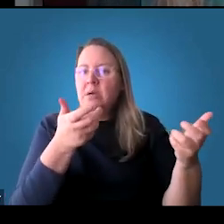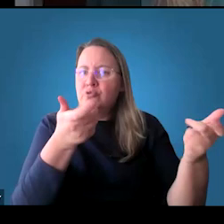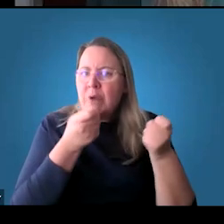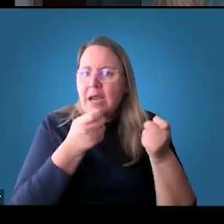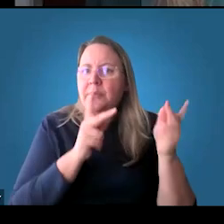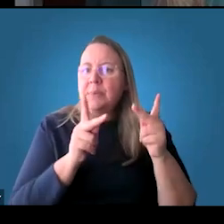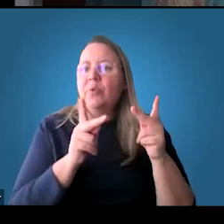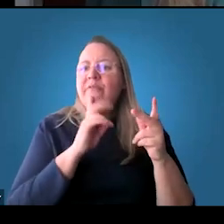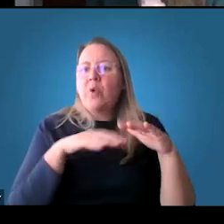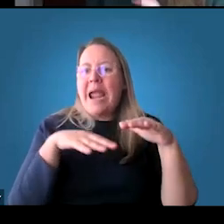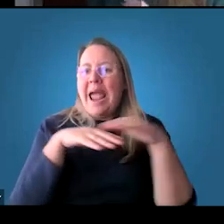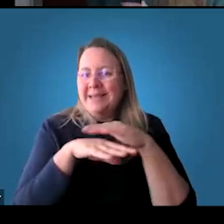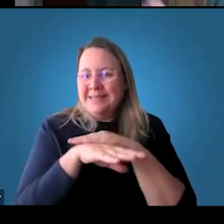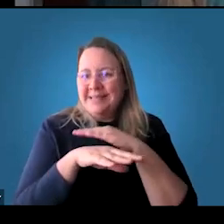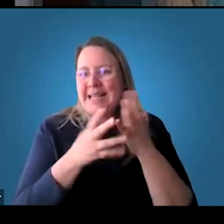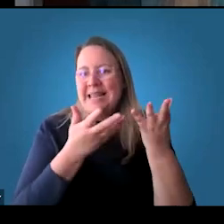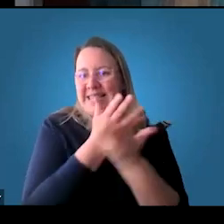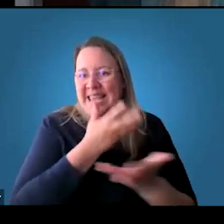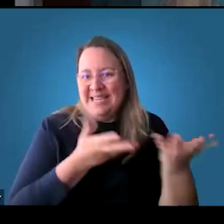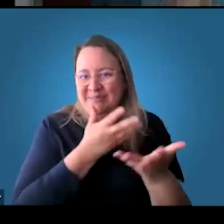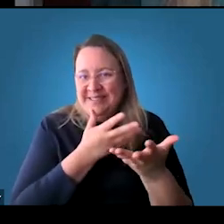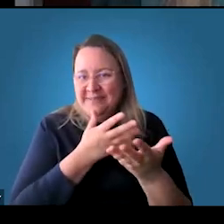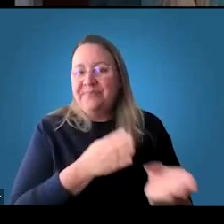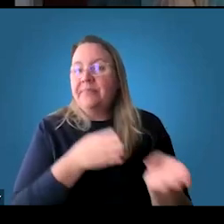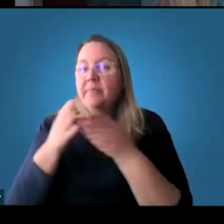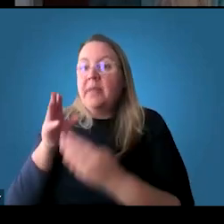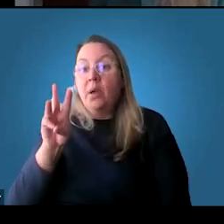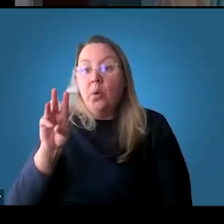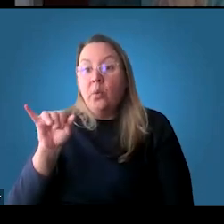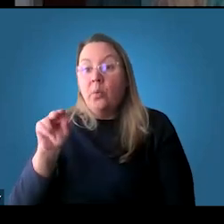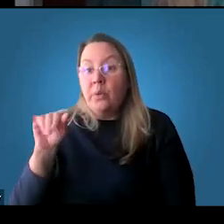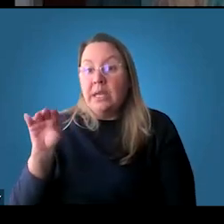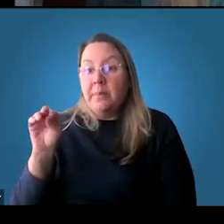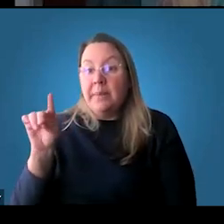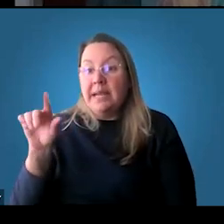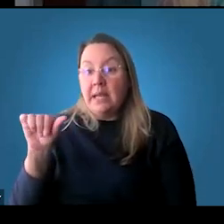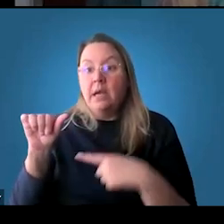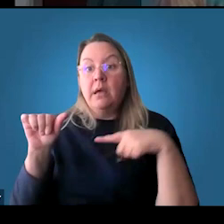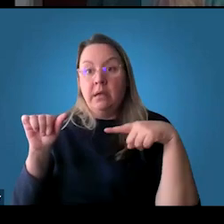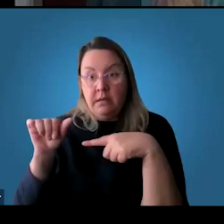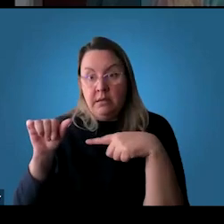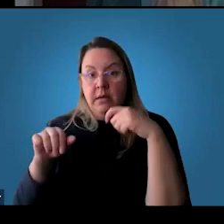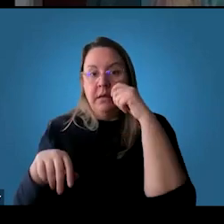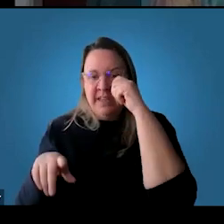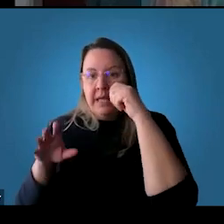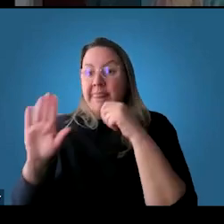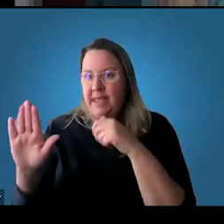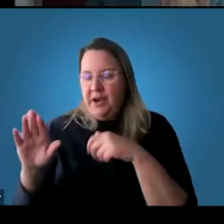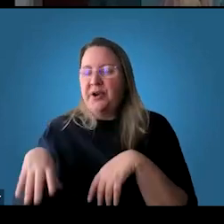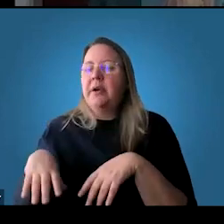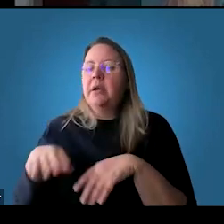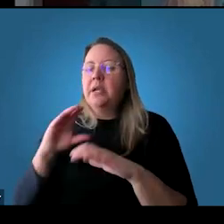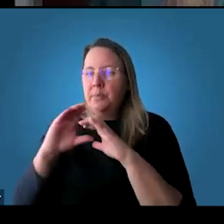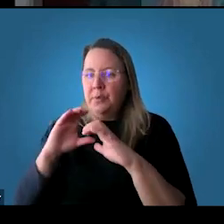and engagement. Now, for the Wikimedia Foundation, Chief Communications Officer Anusha Alakan recounts how